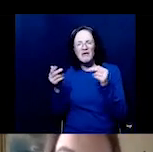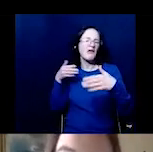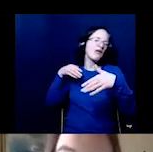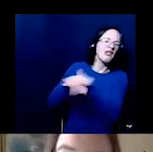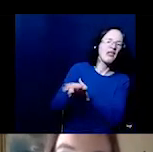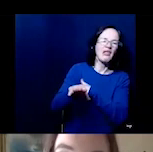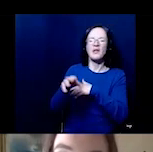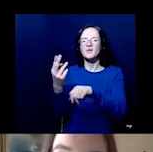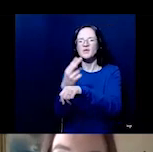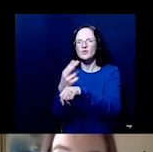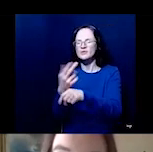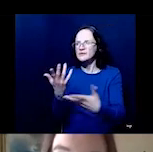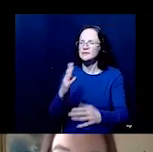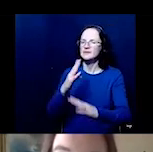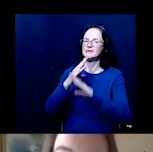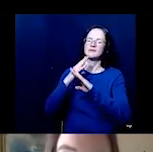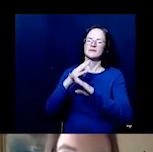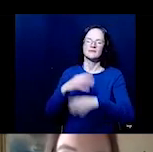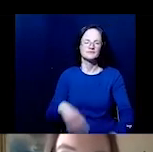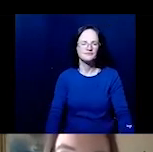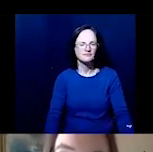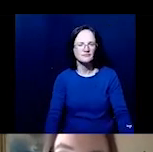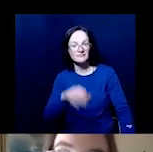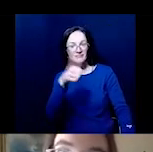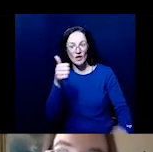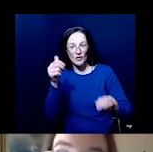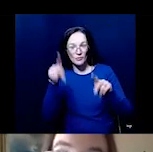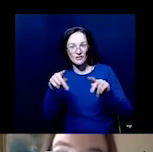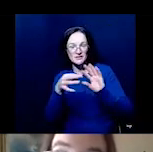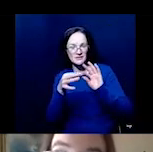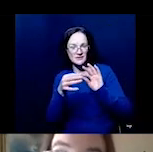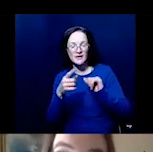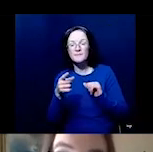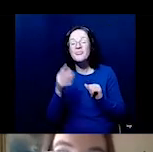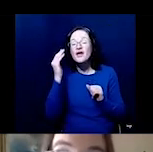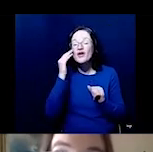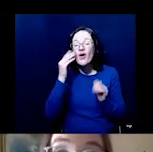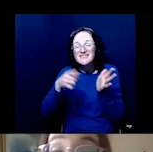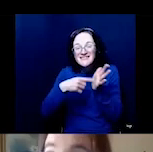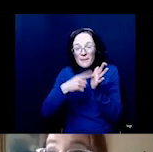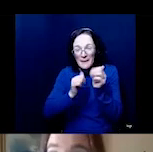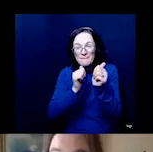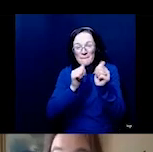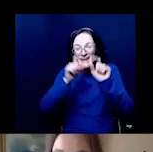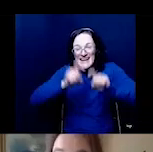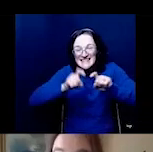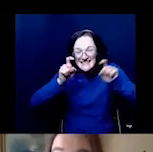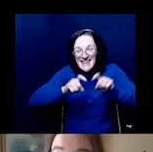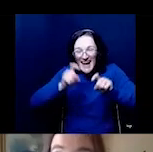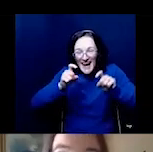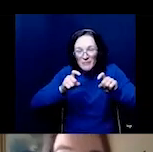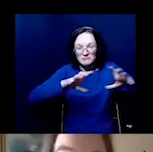Okay. I hate having to write exams in a separate room because I miss the comments the teachers give during the actual class. That's so